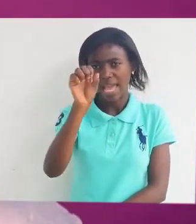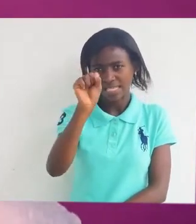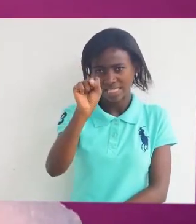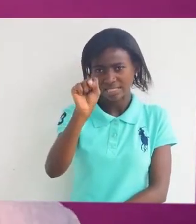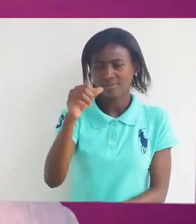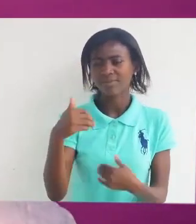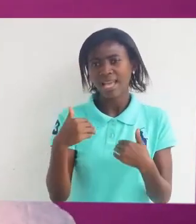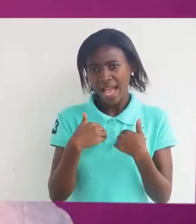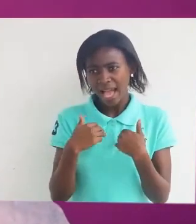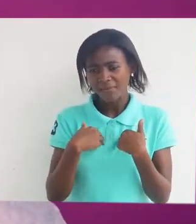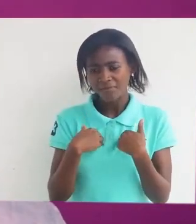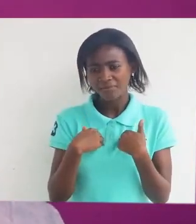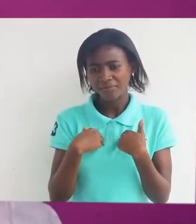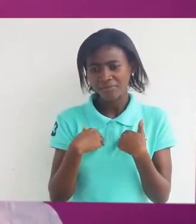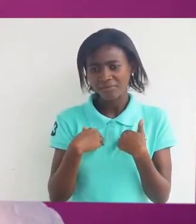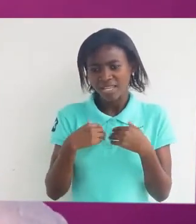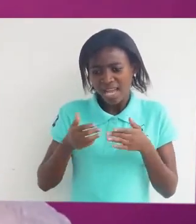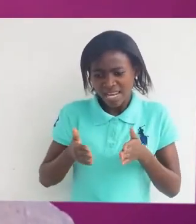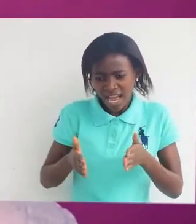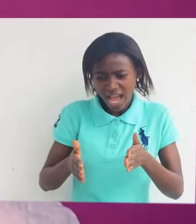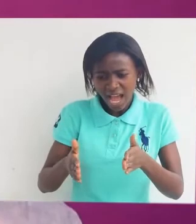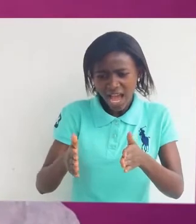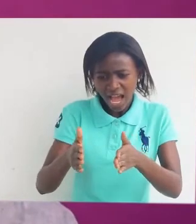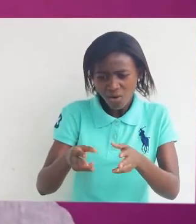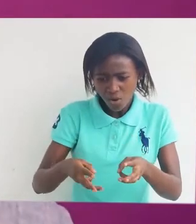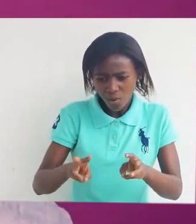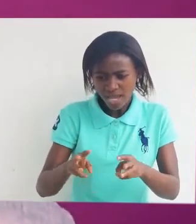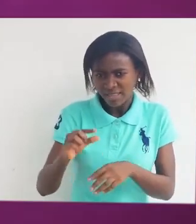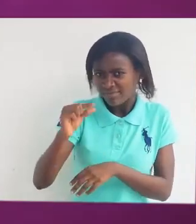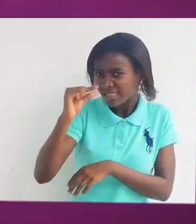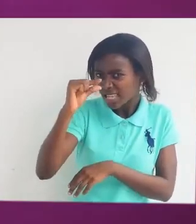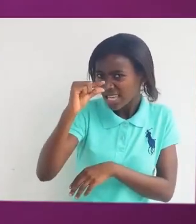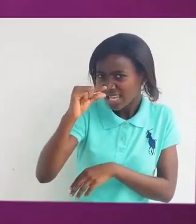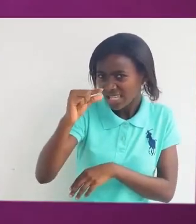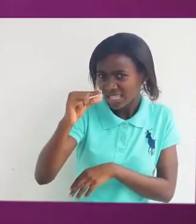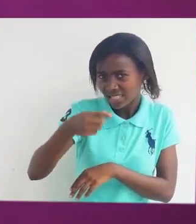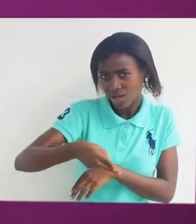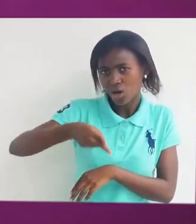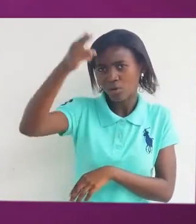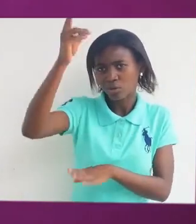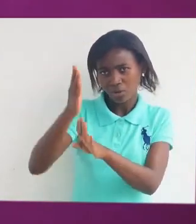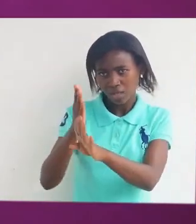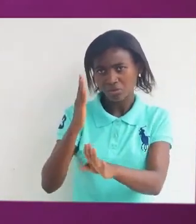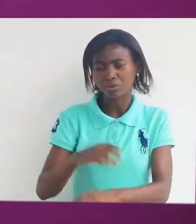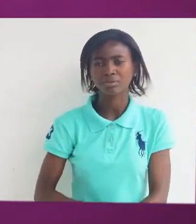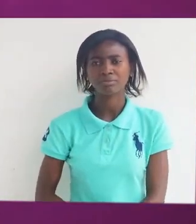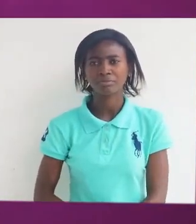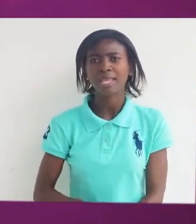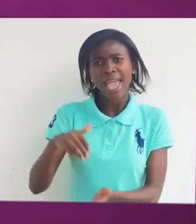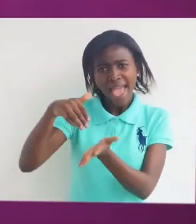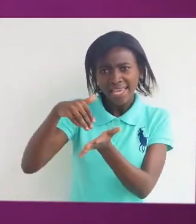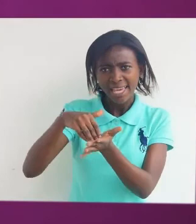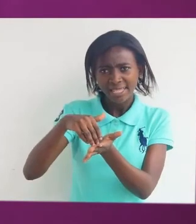S, have their narrow parts thin as the horizontal strokes.